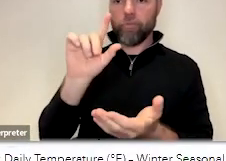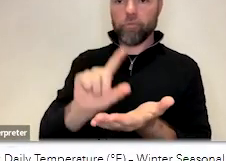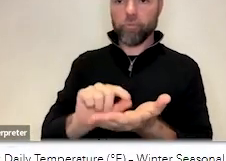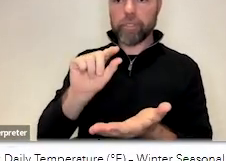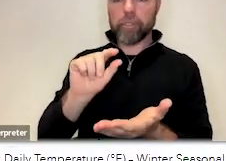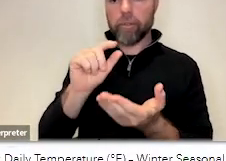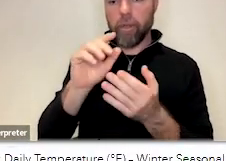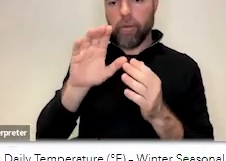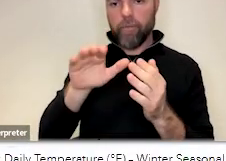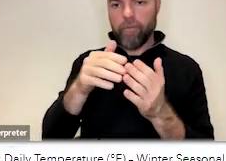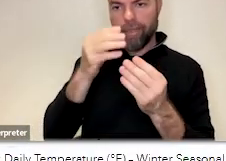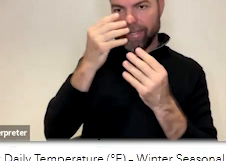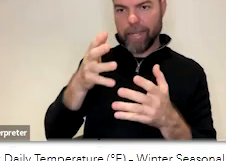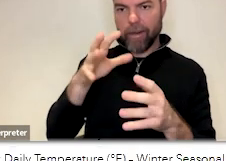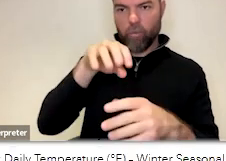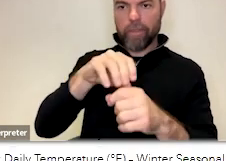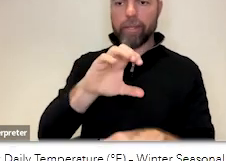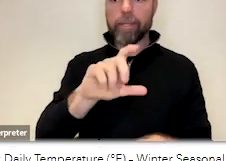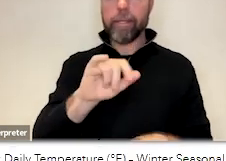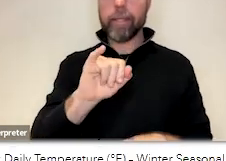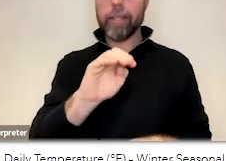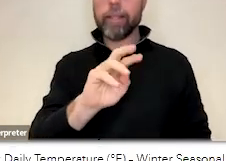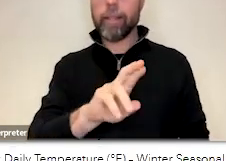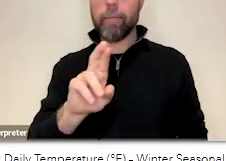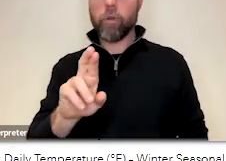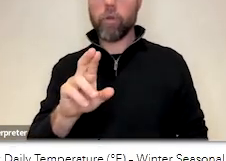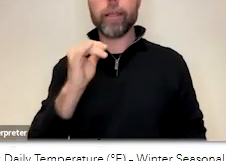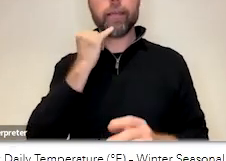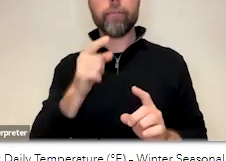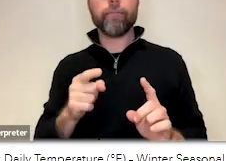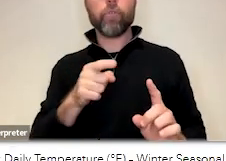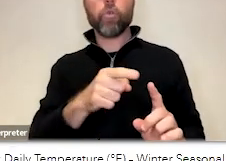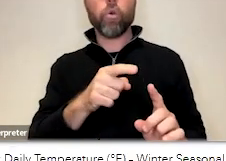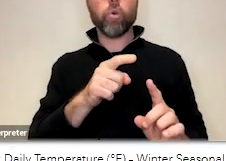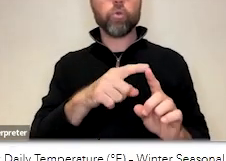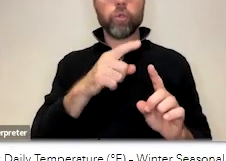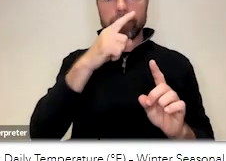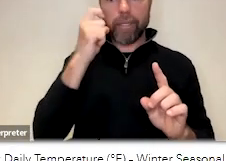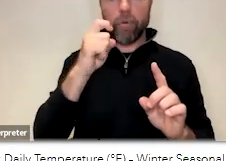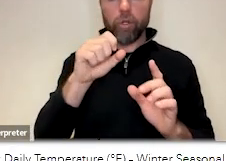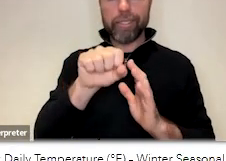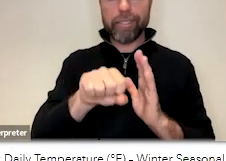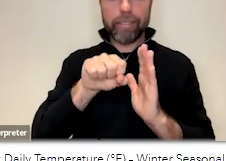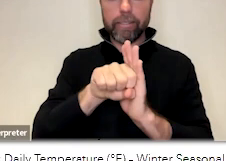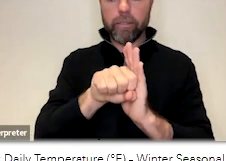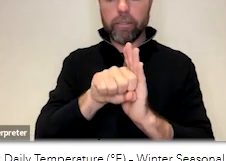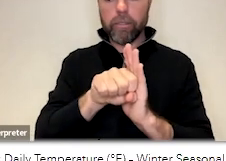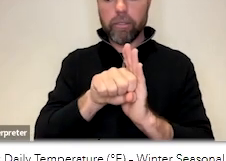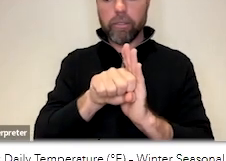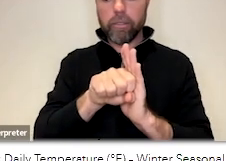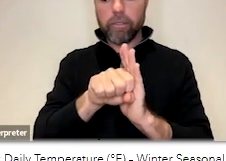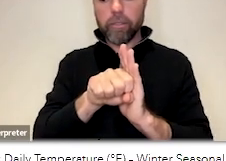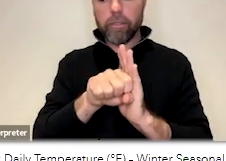the data that is within Climber. So if I come on over here to our summer seasonal again, and I